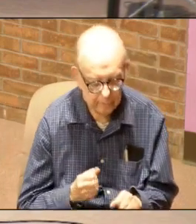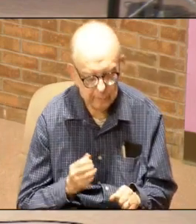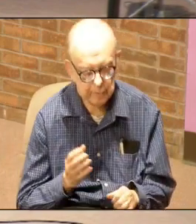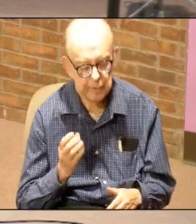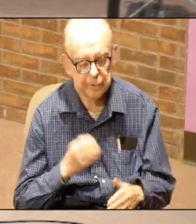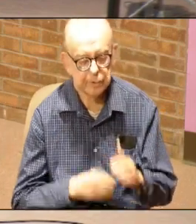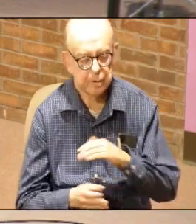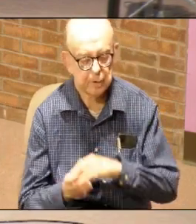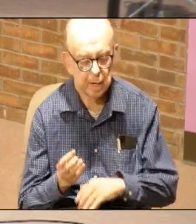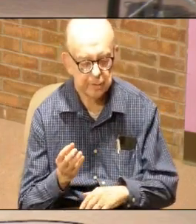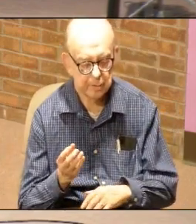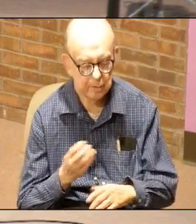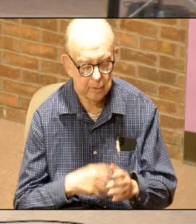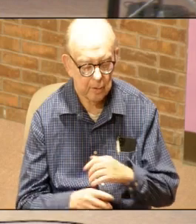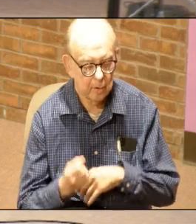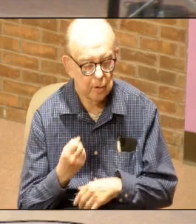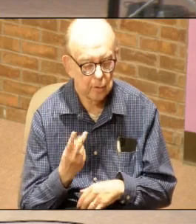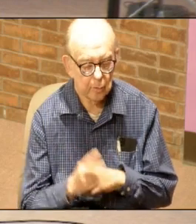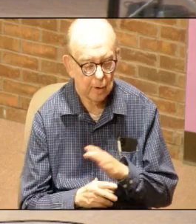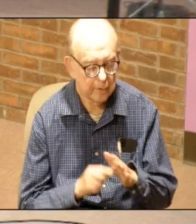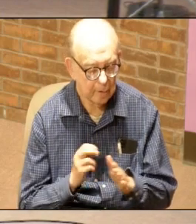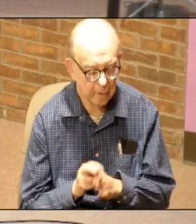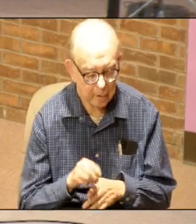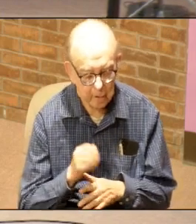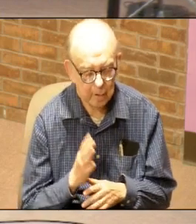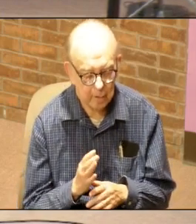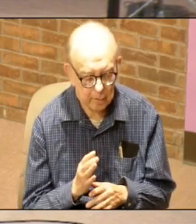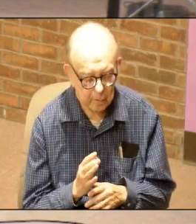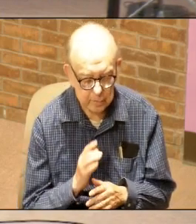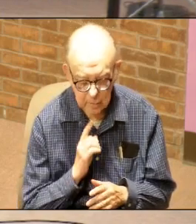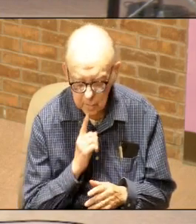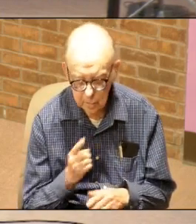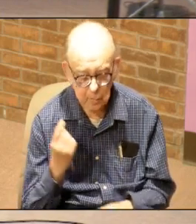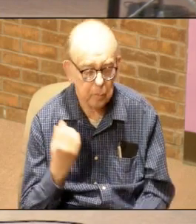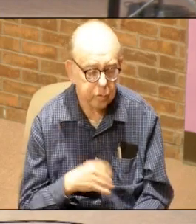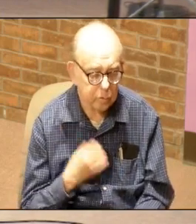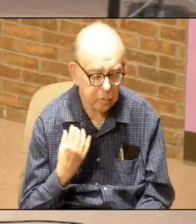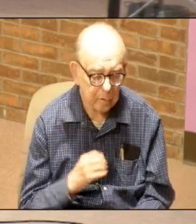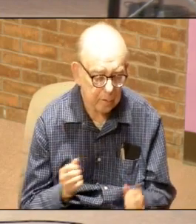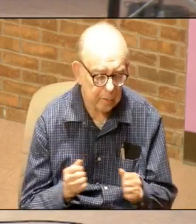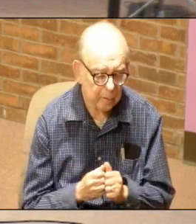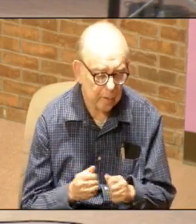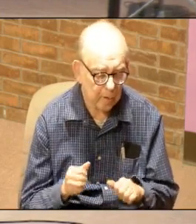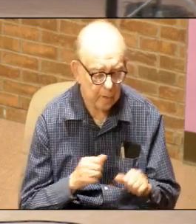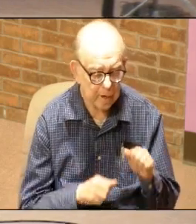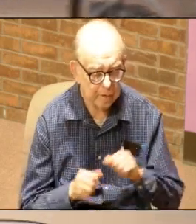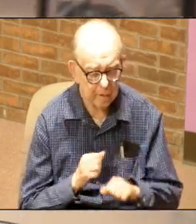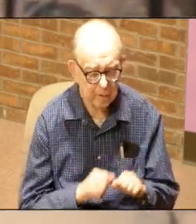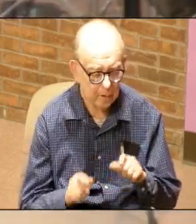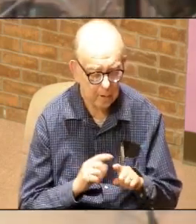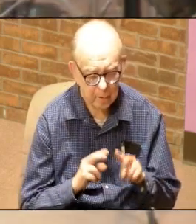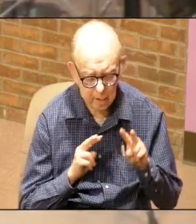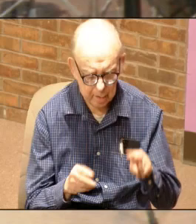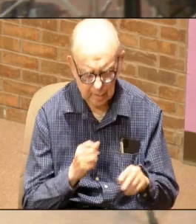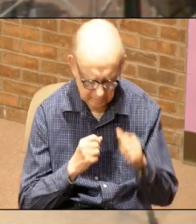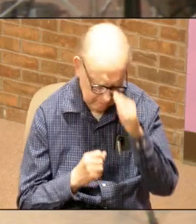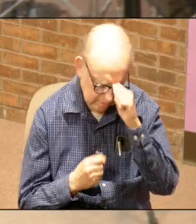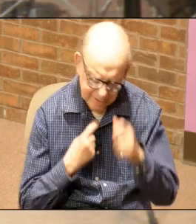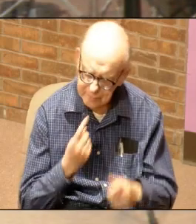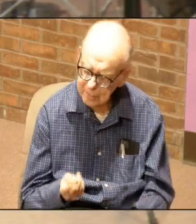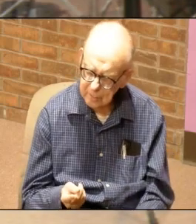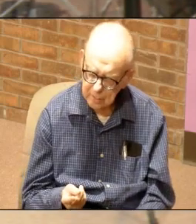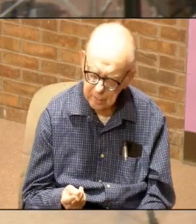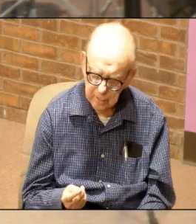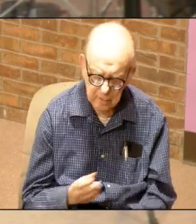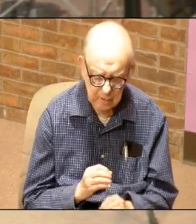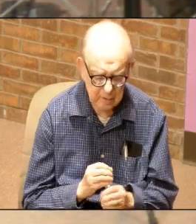sunset for 12 hours. God was awesome with this relationship. But he looked at Adam and he says,